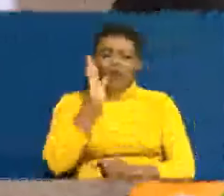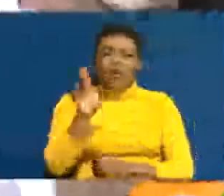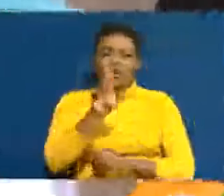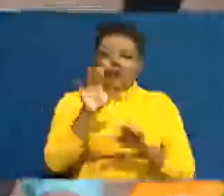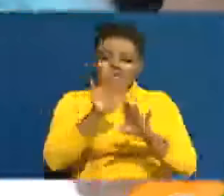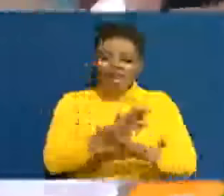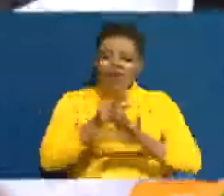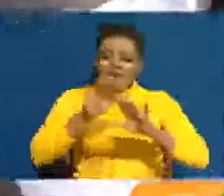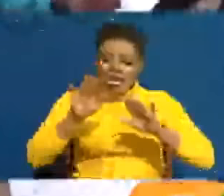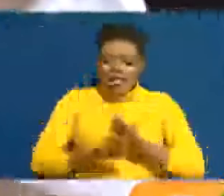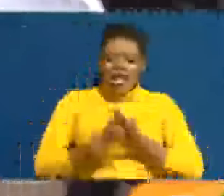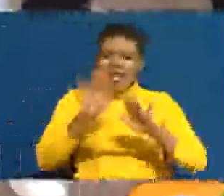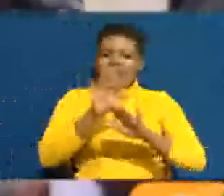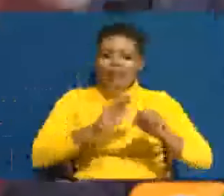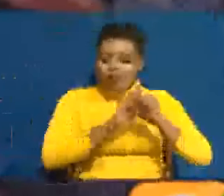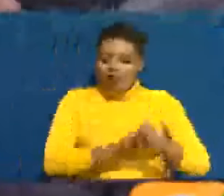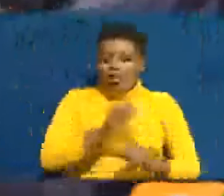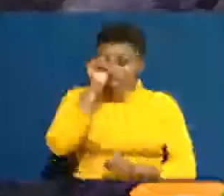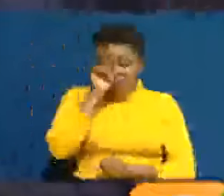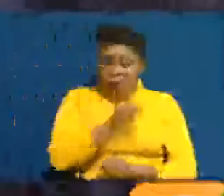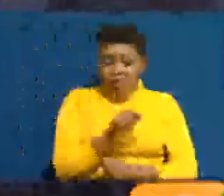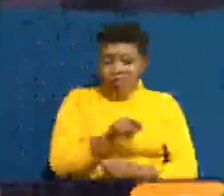tools are at their disposal.